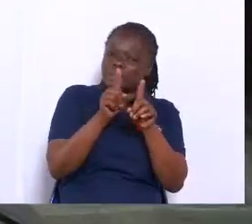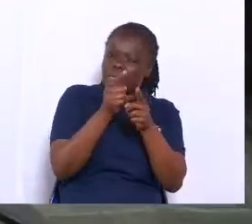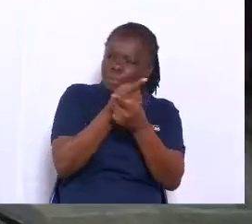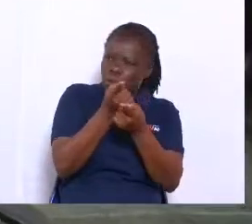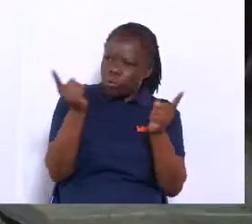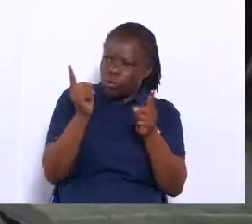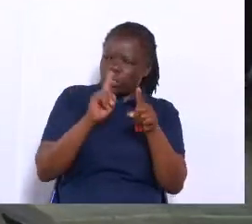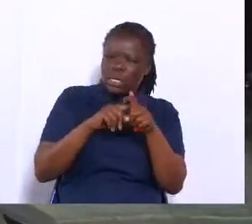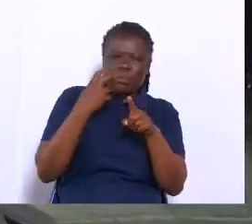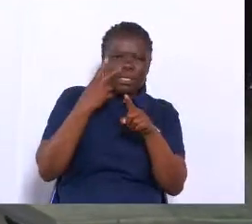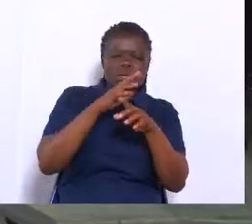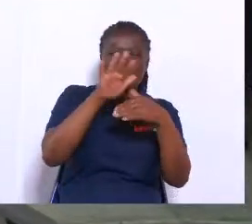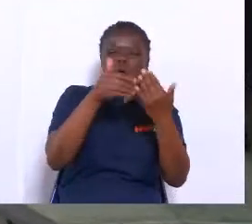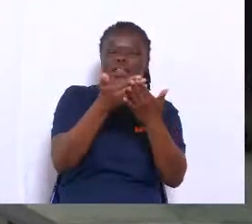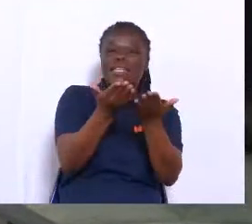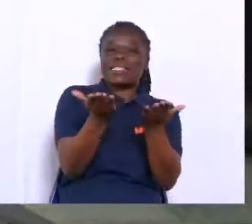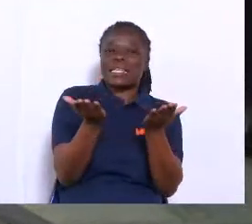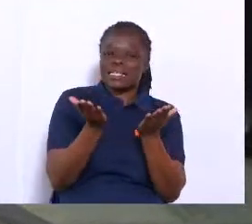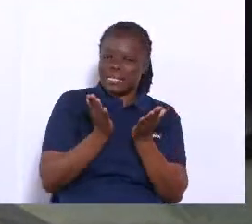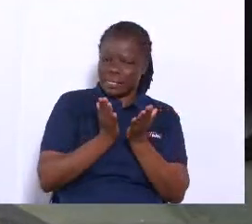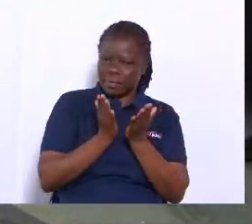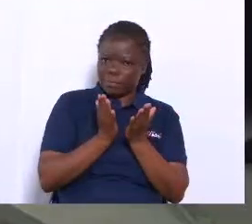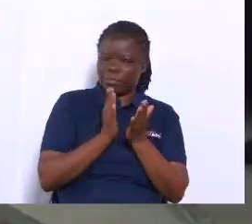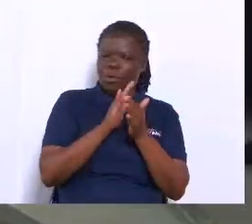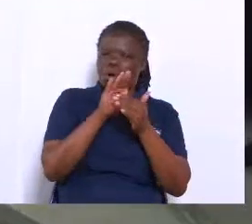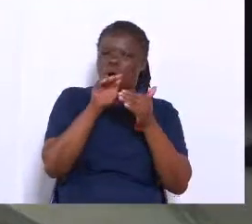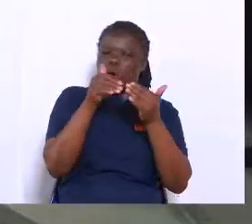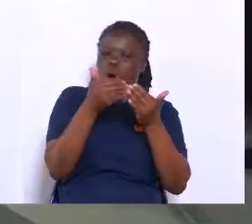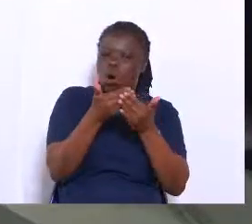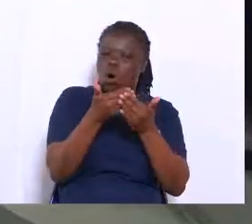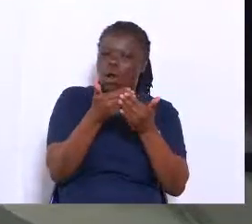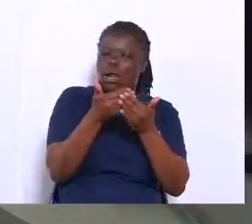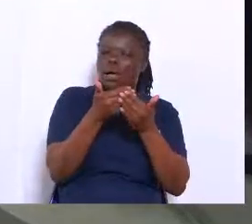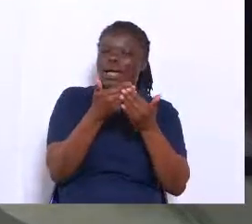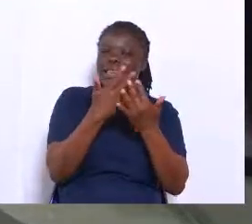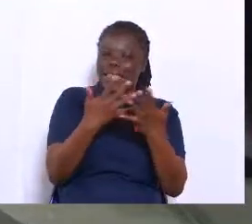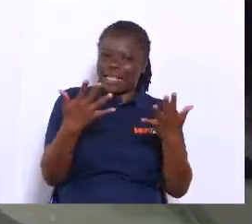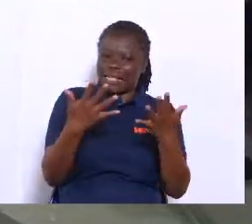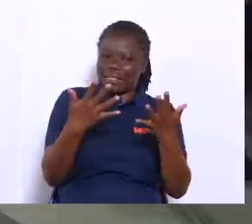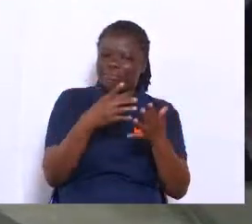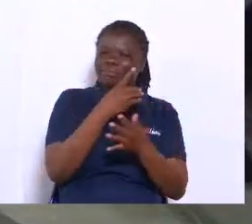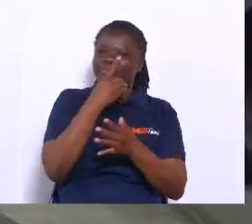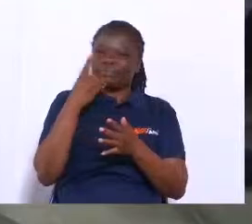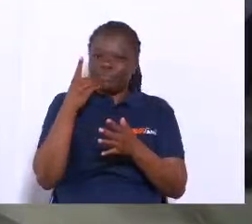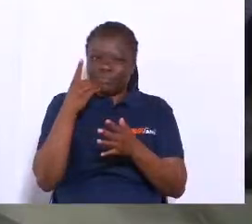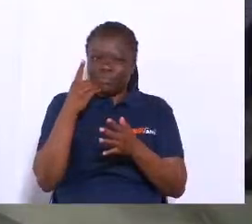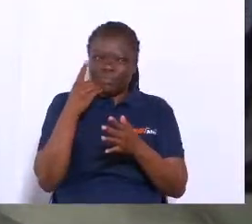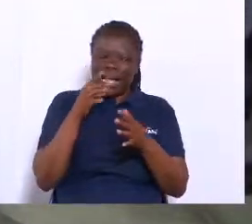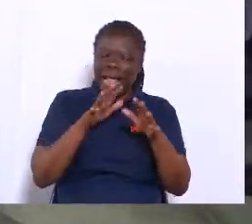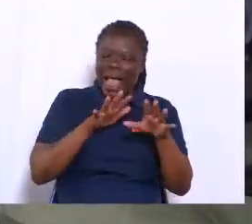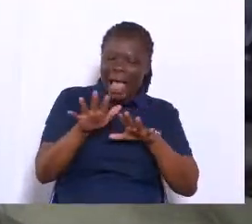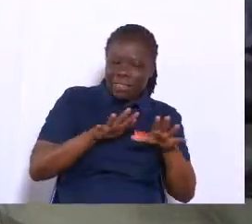see all these things," all what things? Famines,